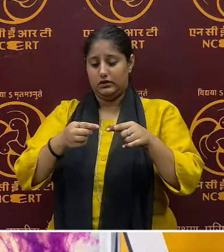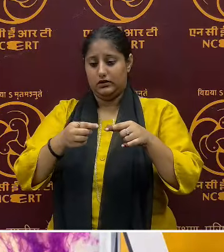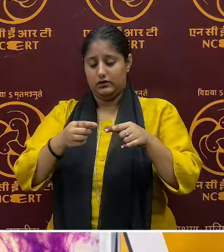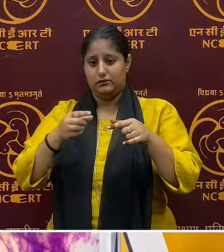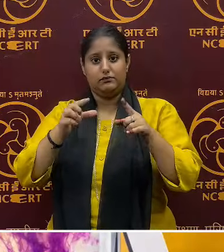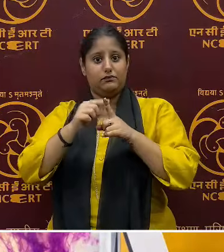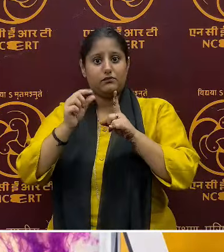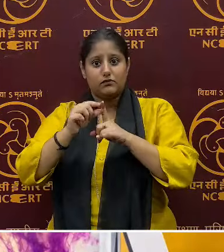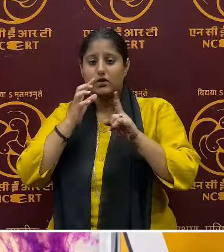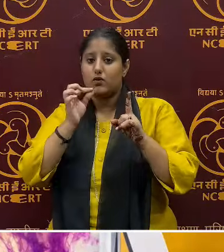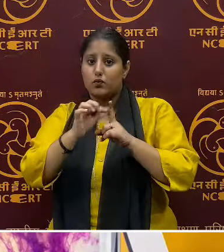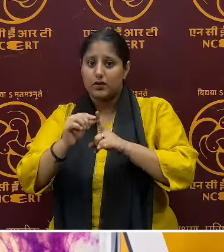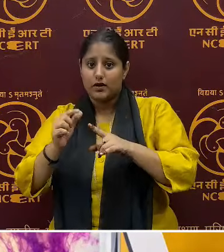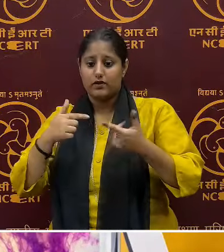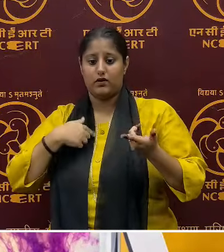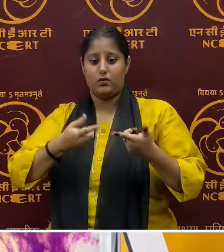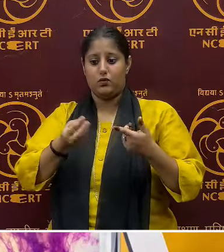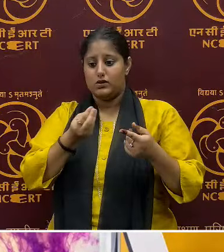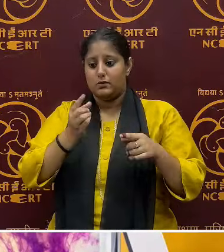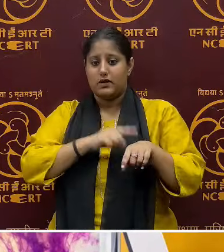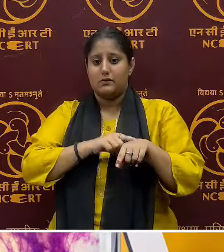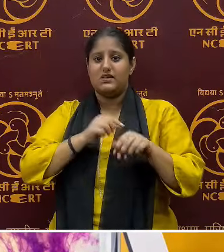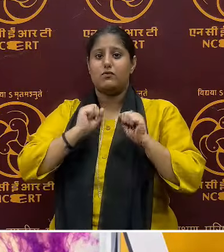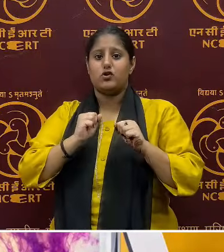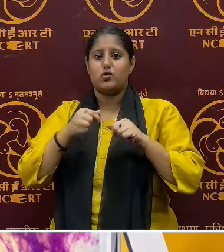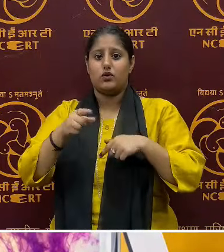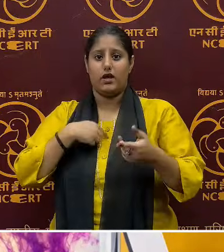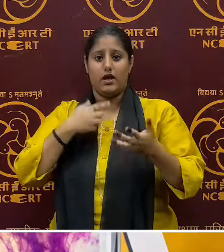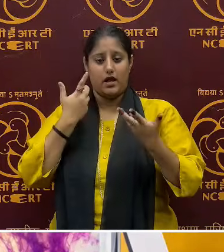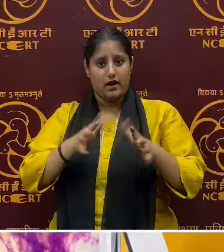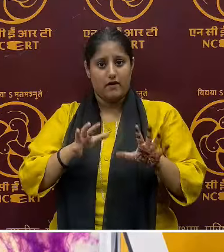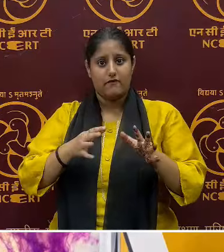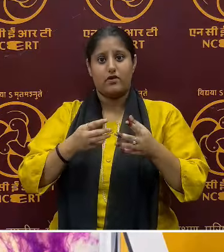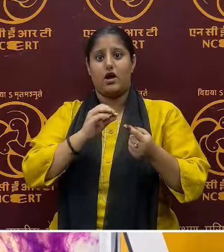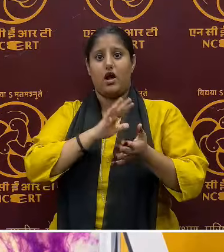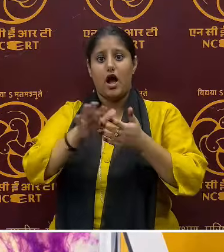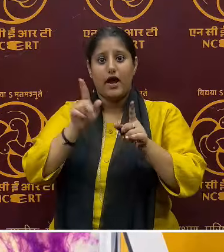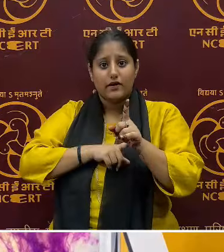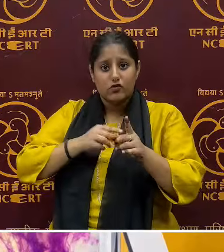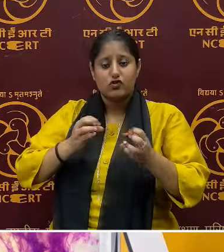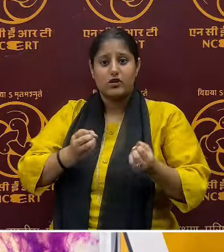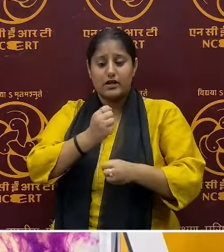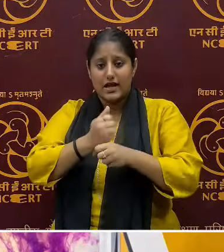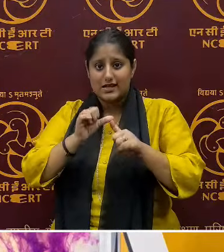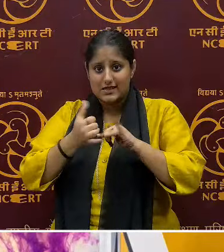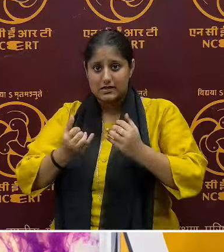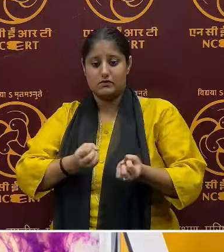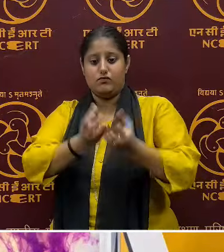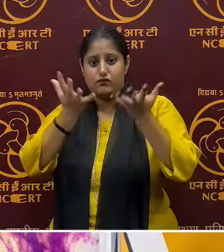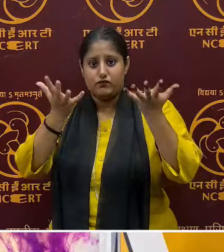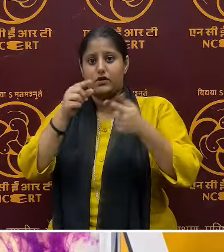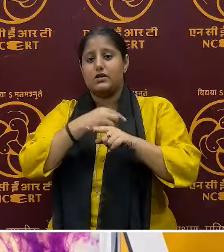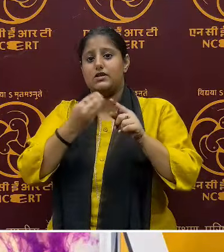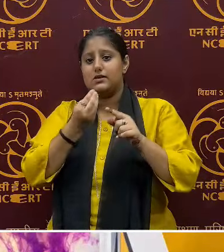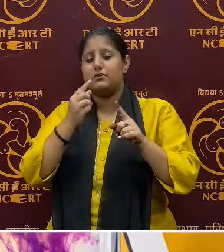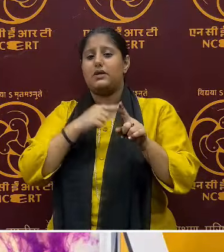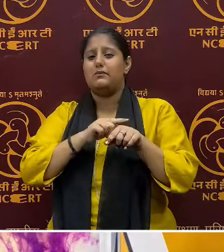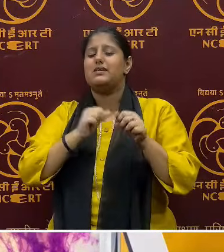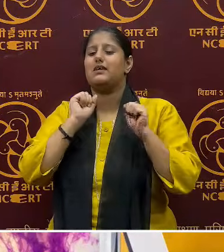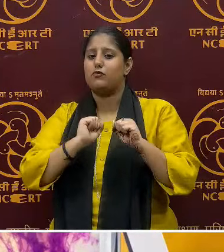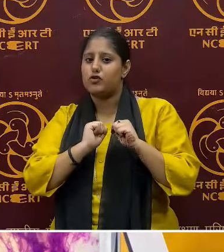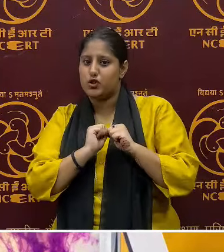involves the chemicals, reactions and the evolution of hydrogen gas, bubbles, which are sometimes very difficult,